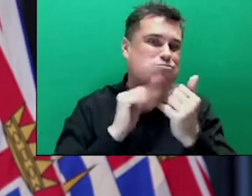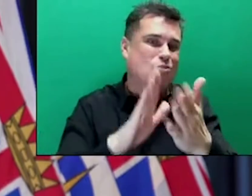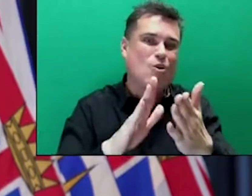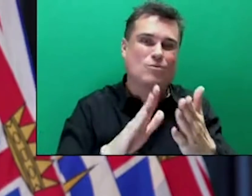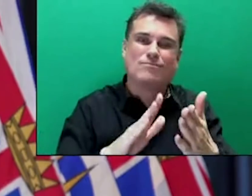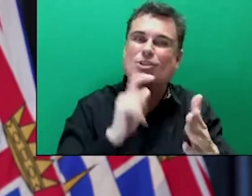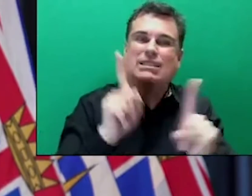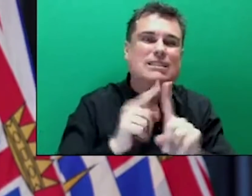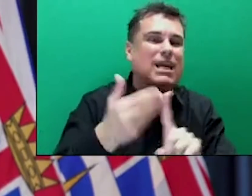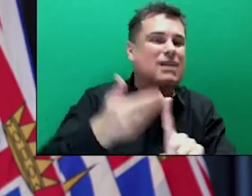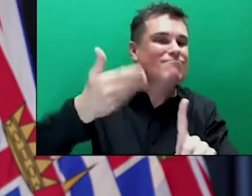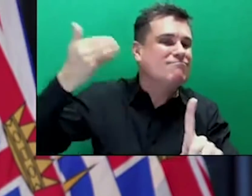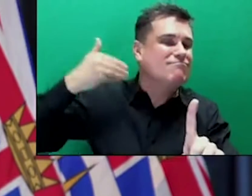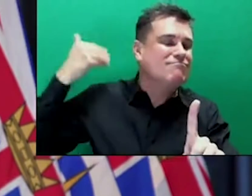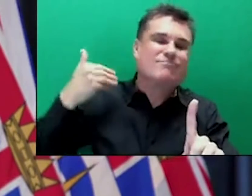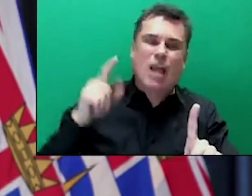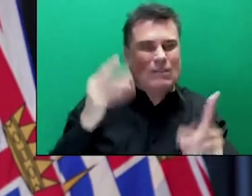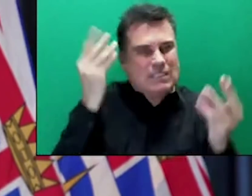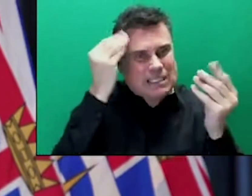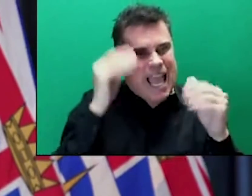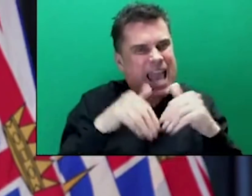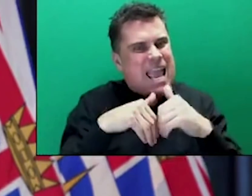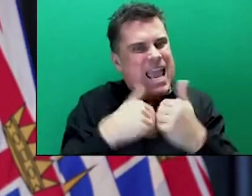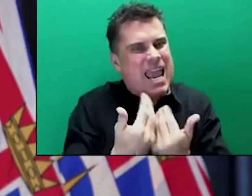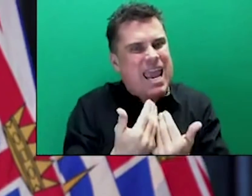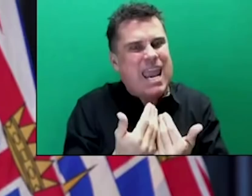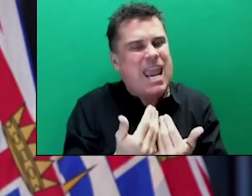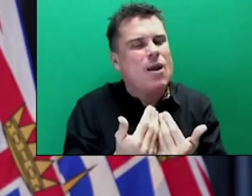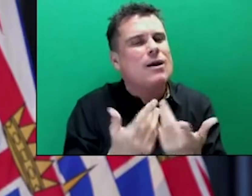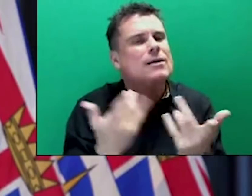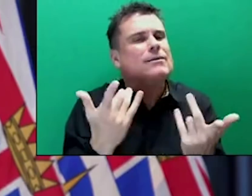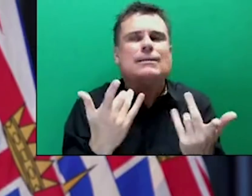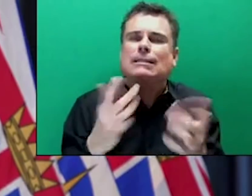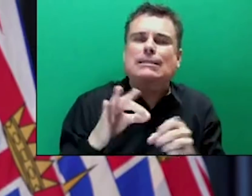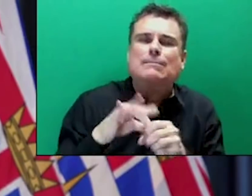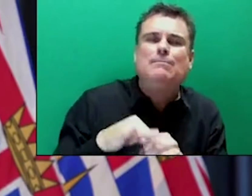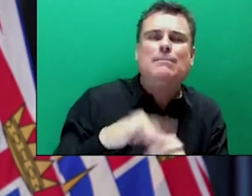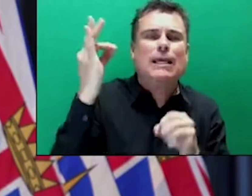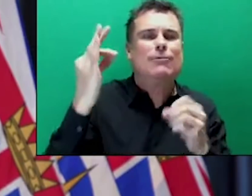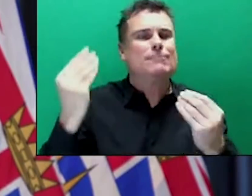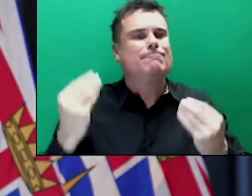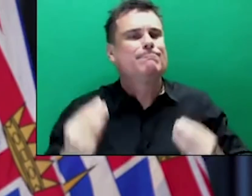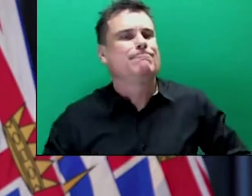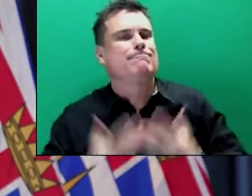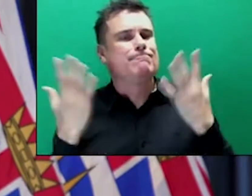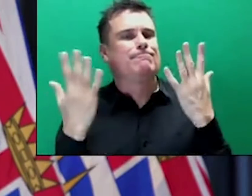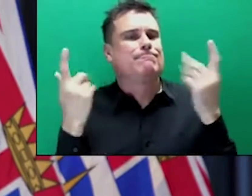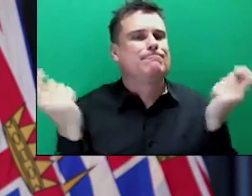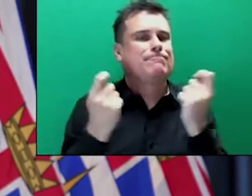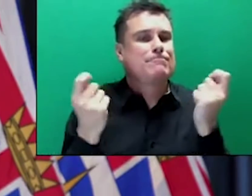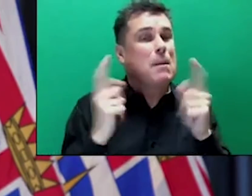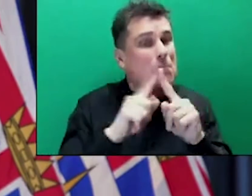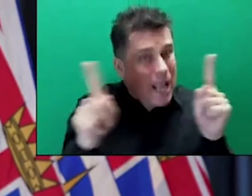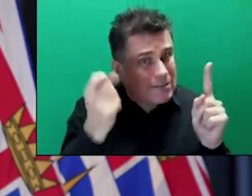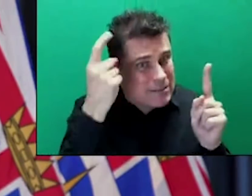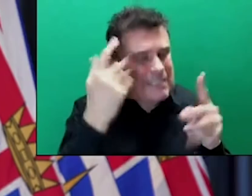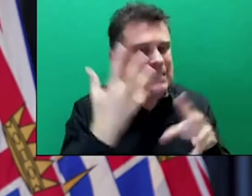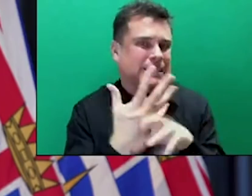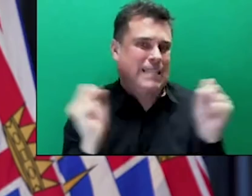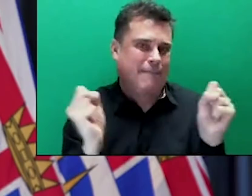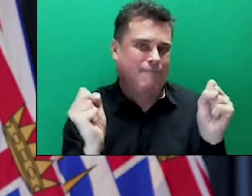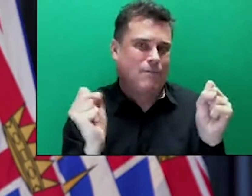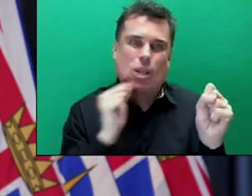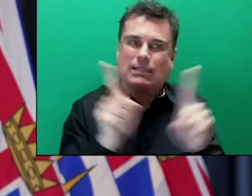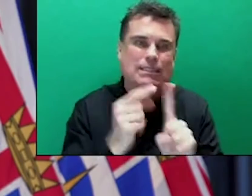can still connect with family and with friends in a safe and virtual way in many cases, and we have seen